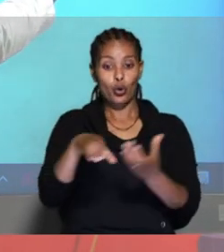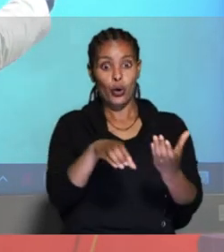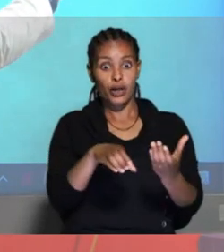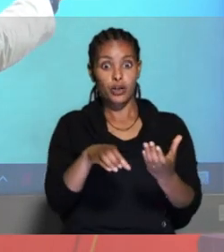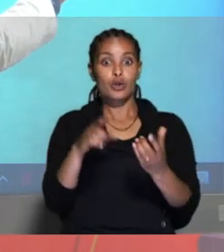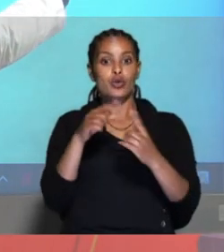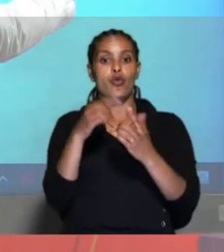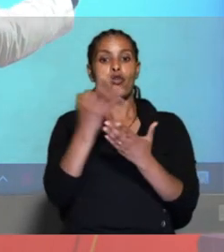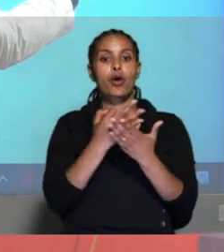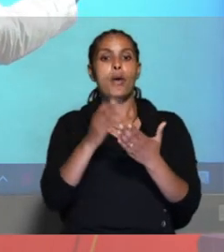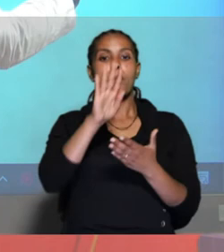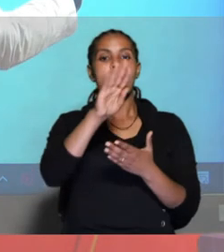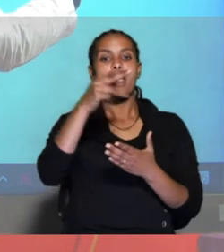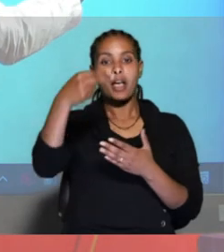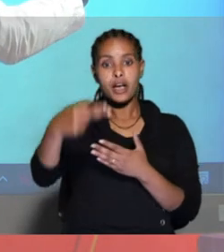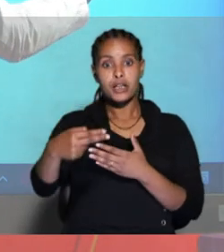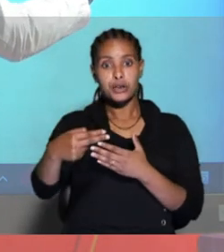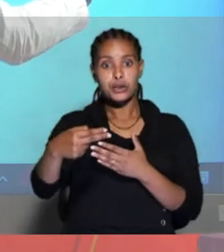form